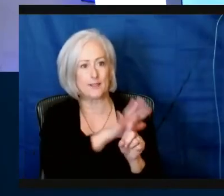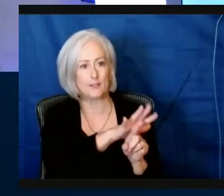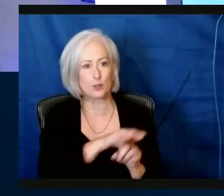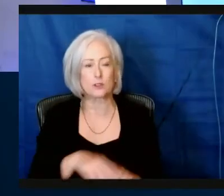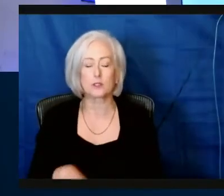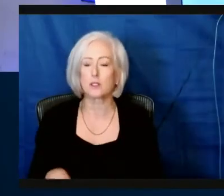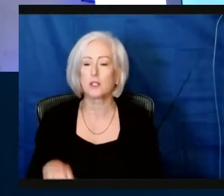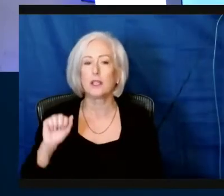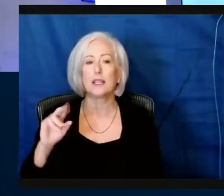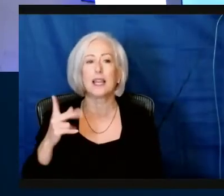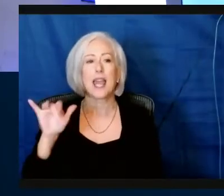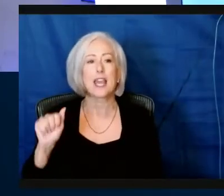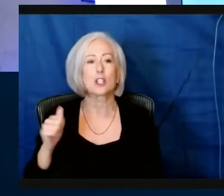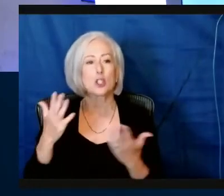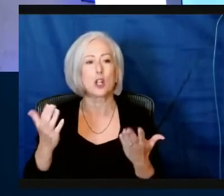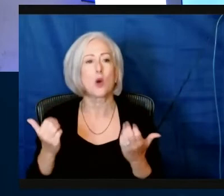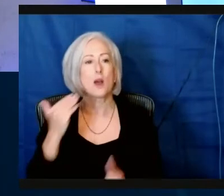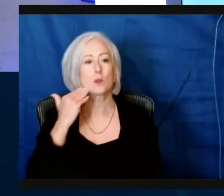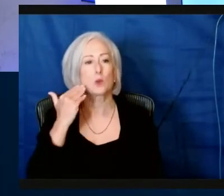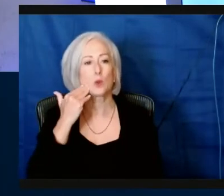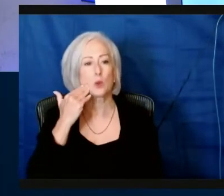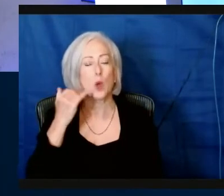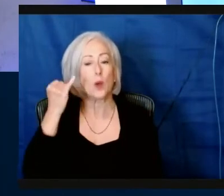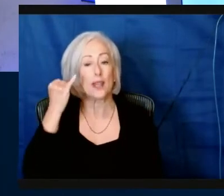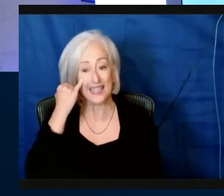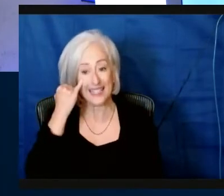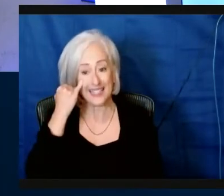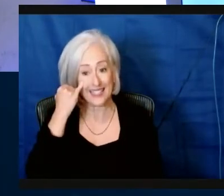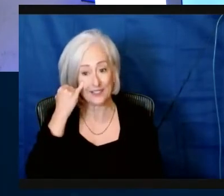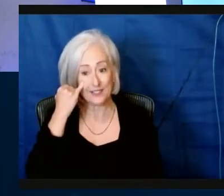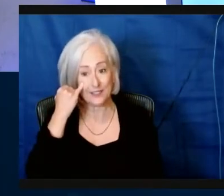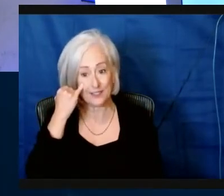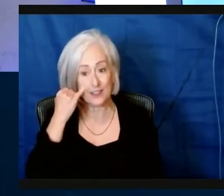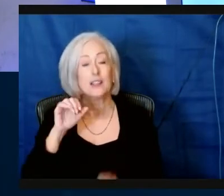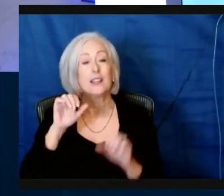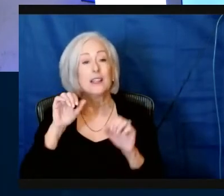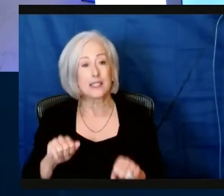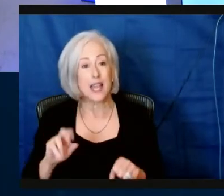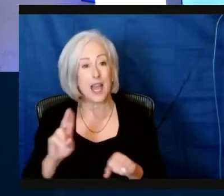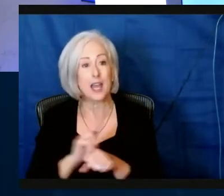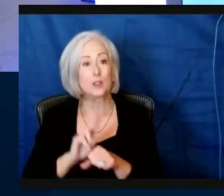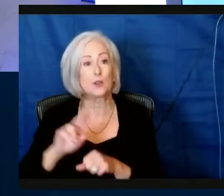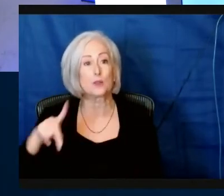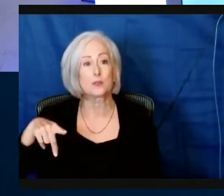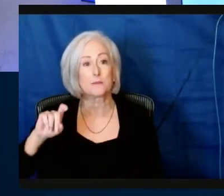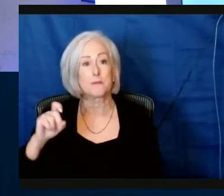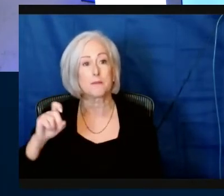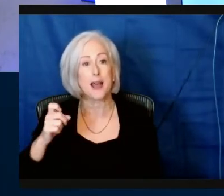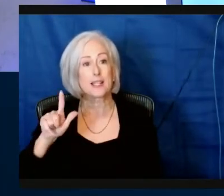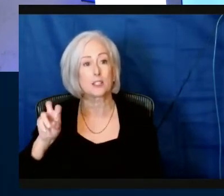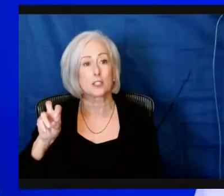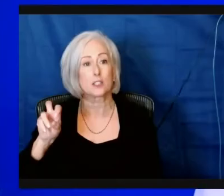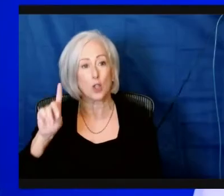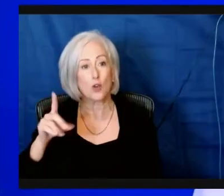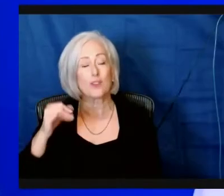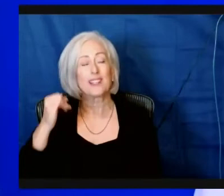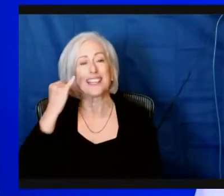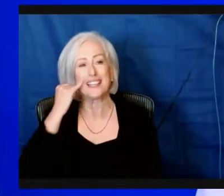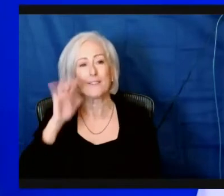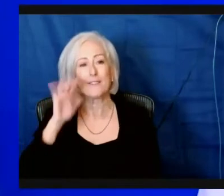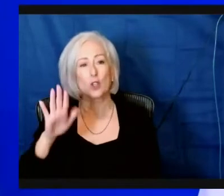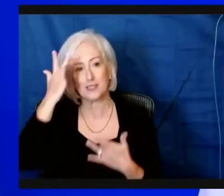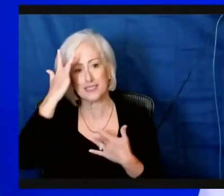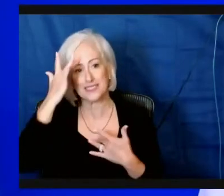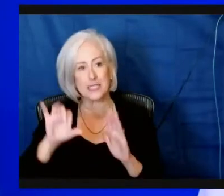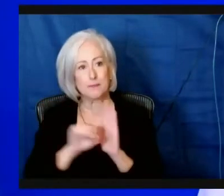Angela would like to know if you can take another round of Paxlovid if your symptoms come back. I don't believe that another round